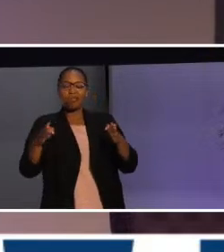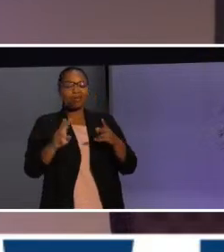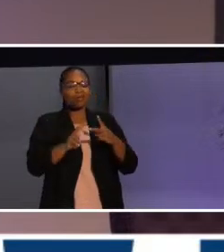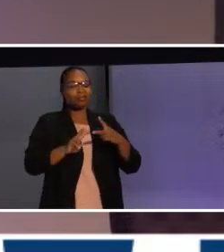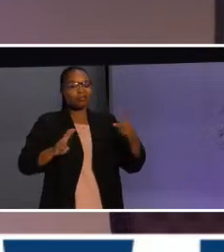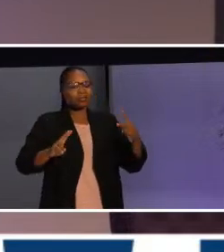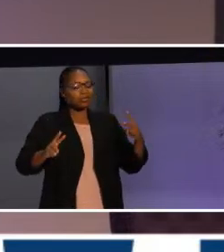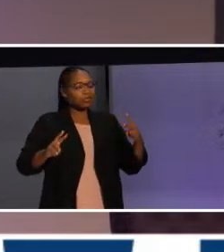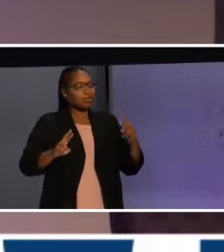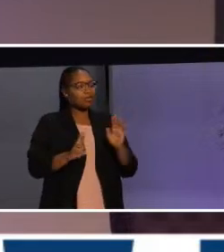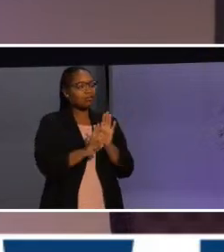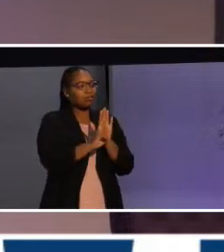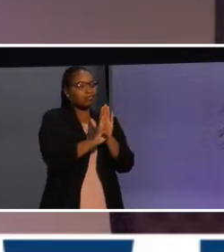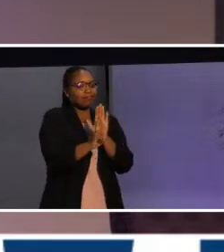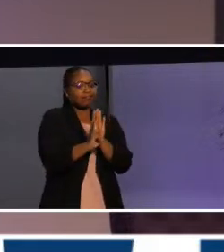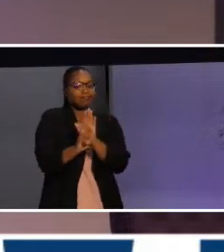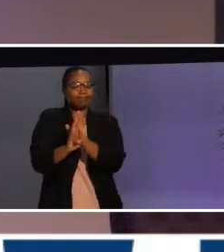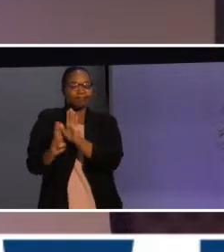and the diplomatic corps,